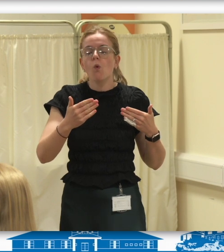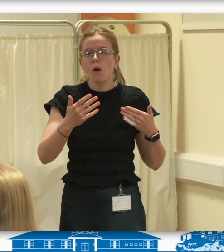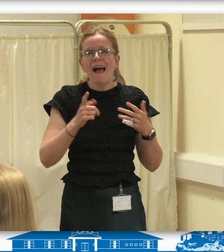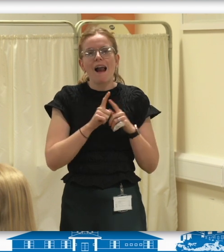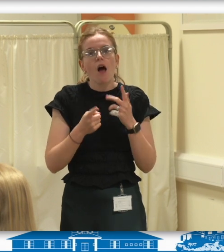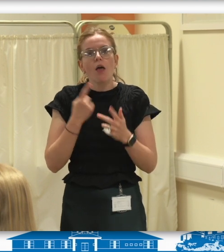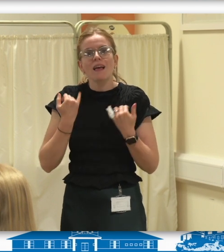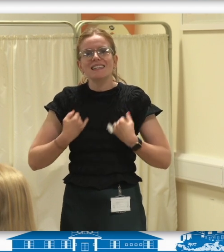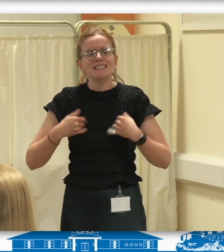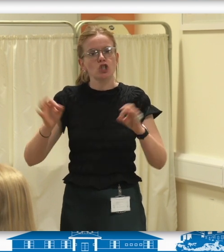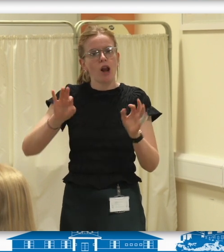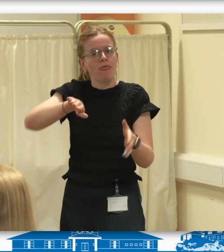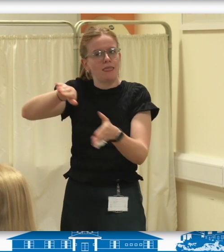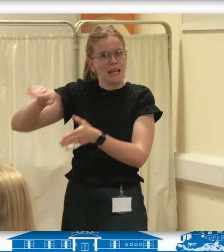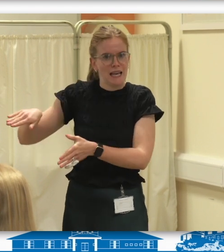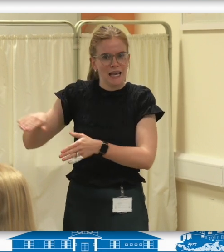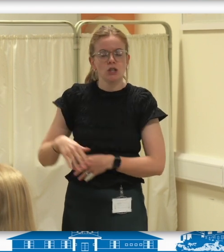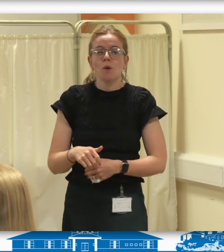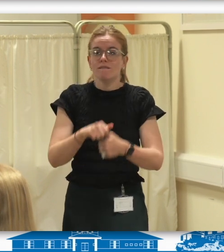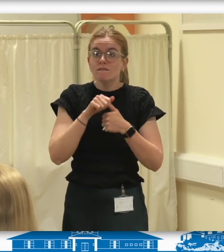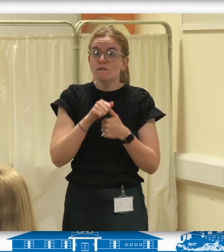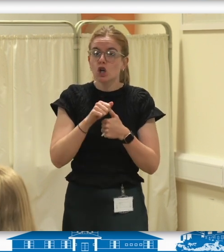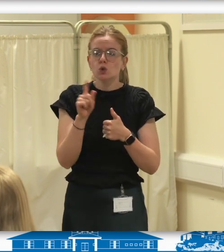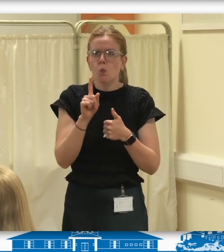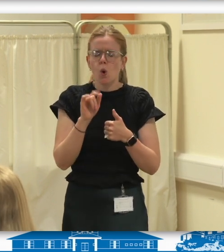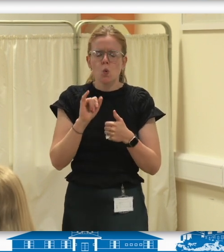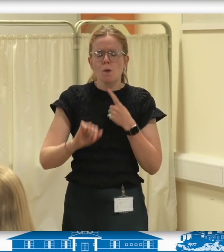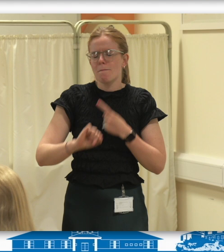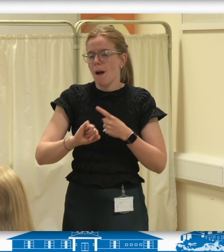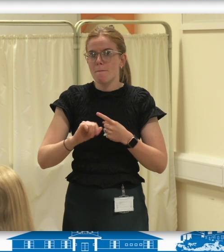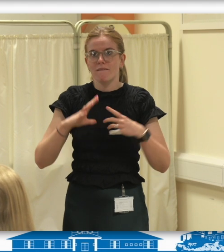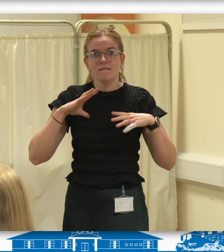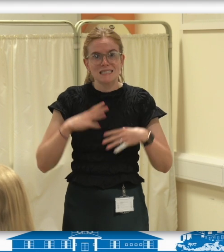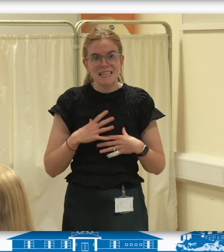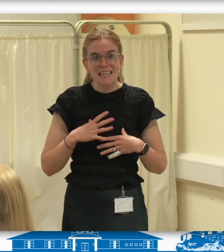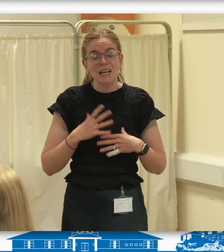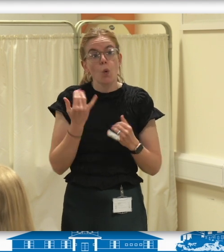So the first symptom we look for is debilitating fatigue that is worsened by activity.